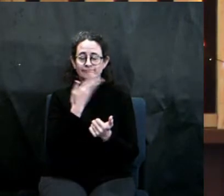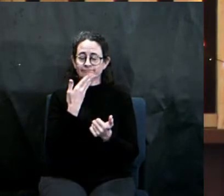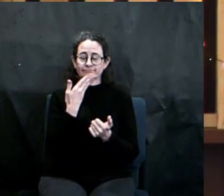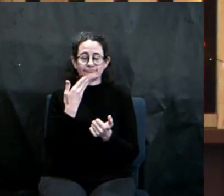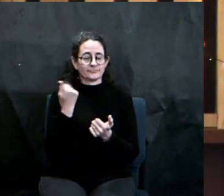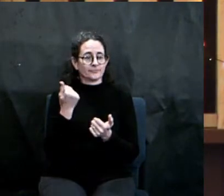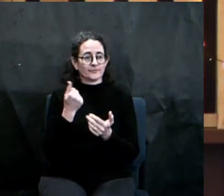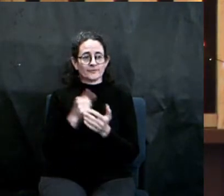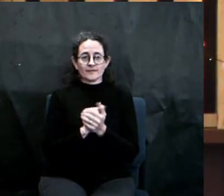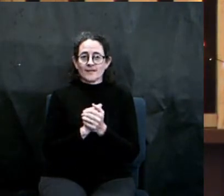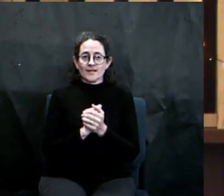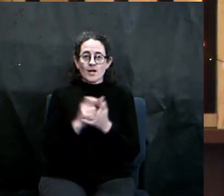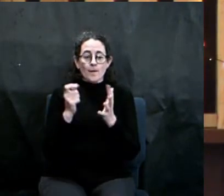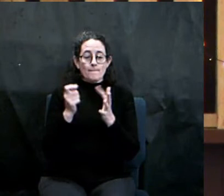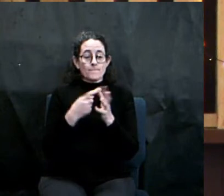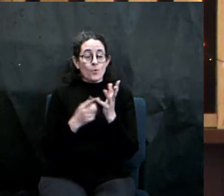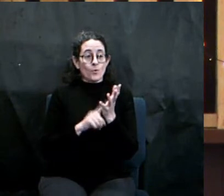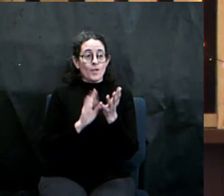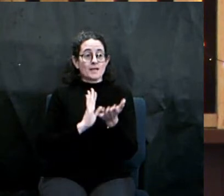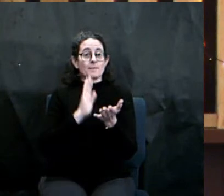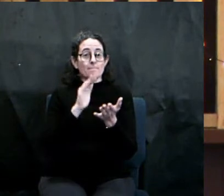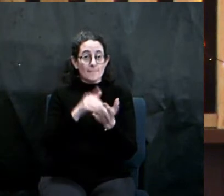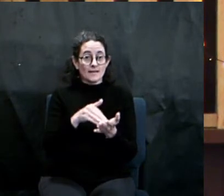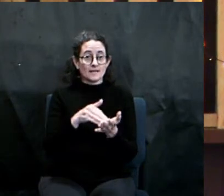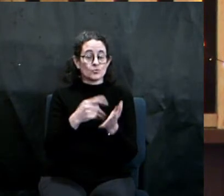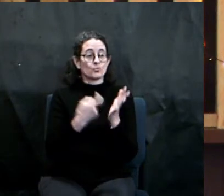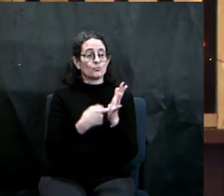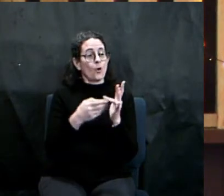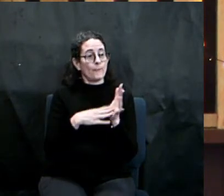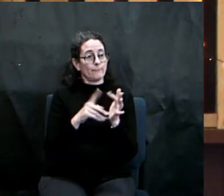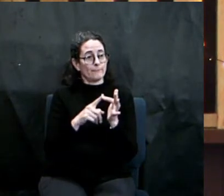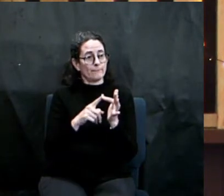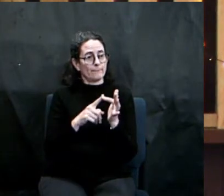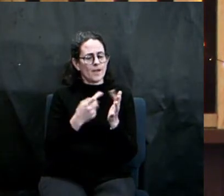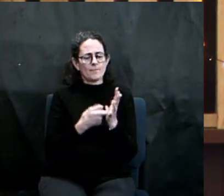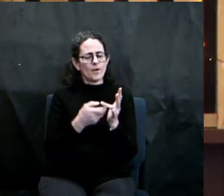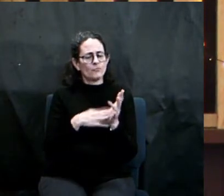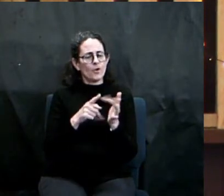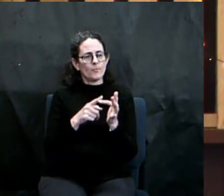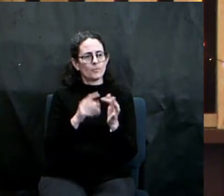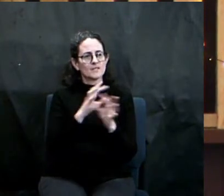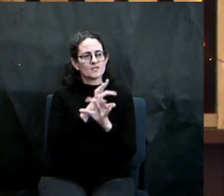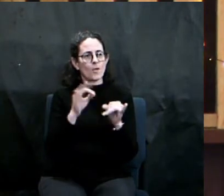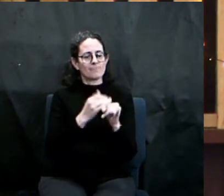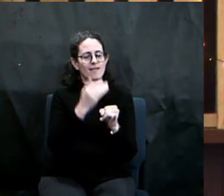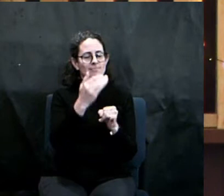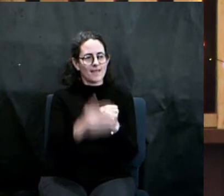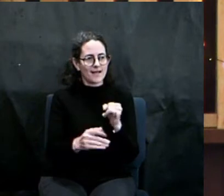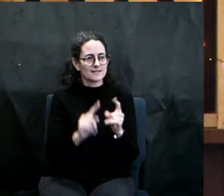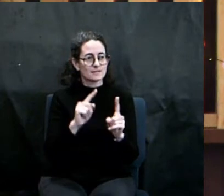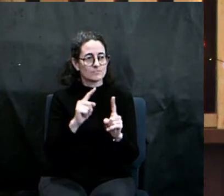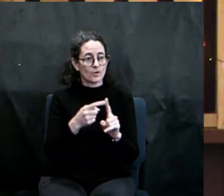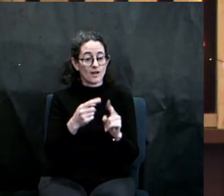Paul has made it to Rome. But Rome was never the end point for the gospel. Where was the end point?